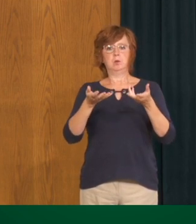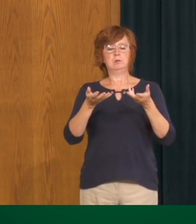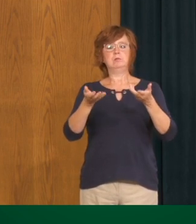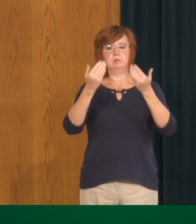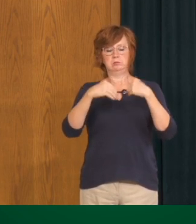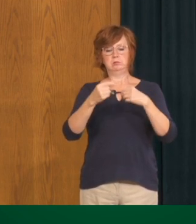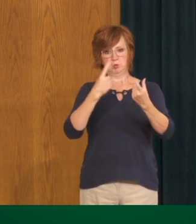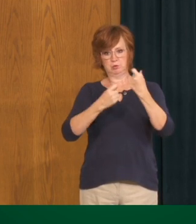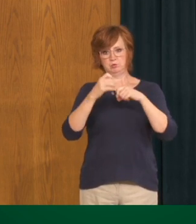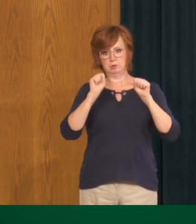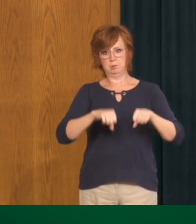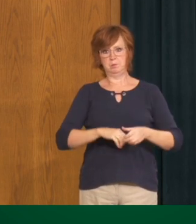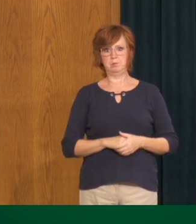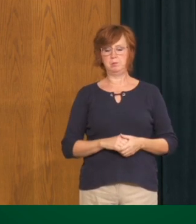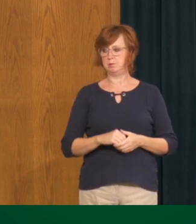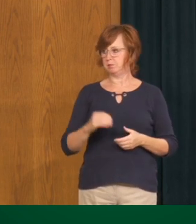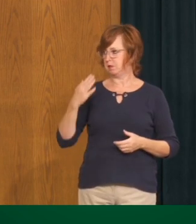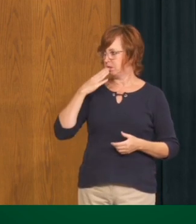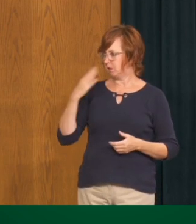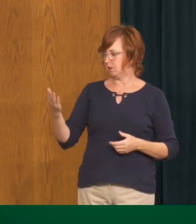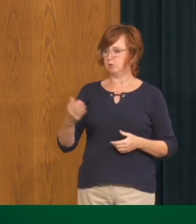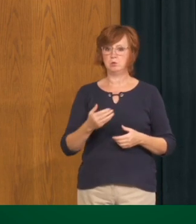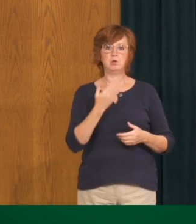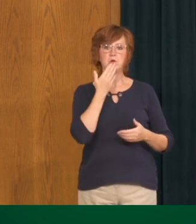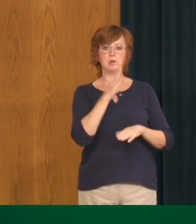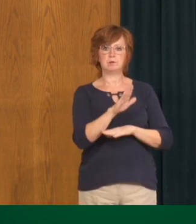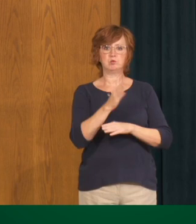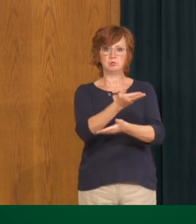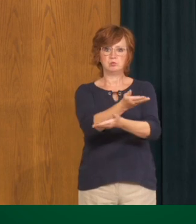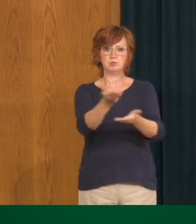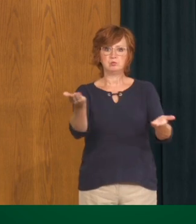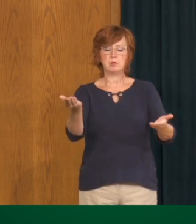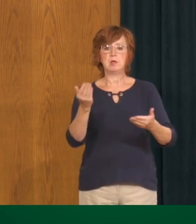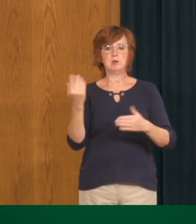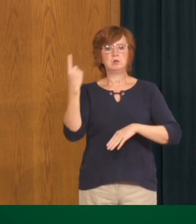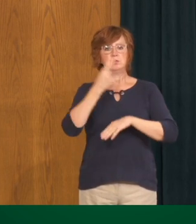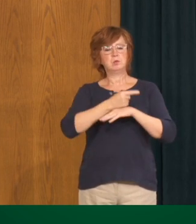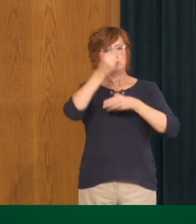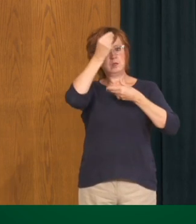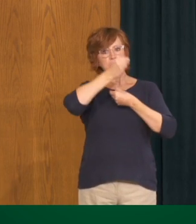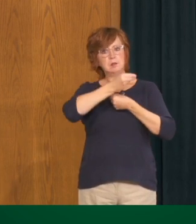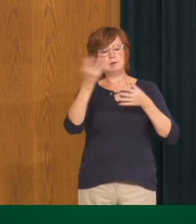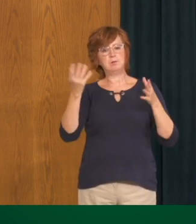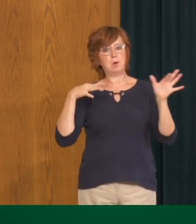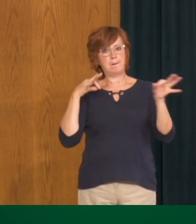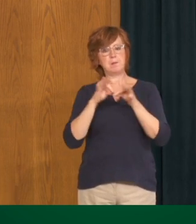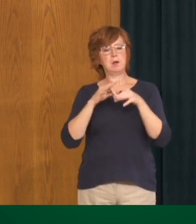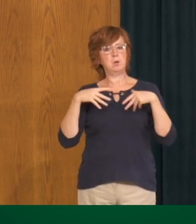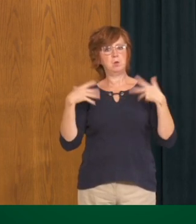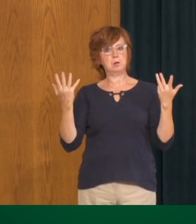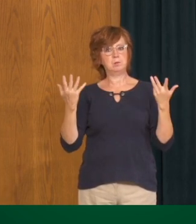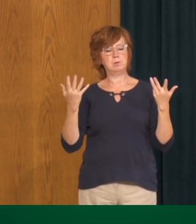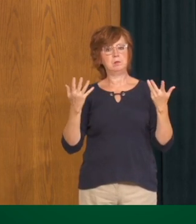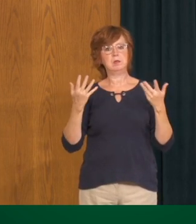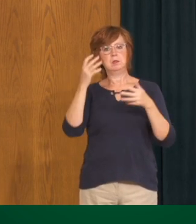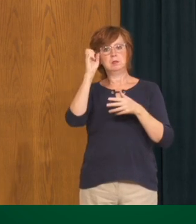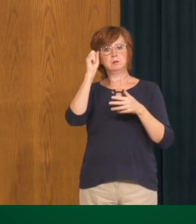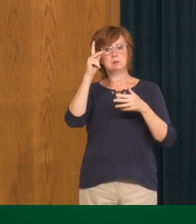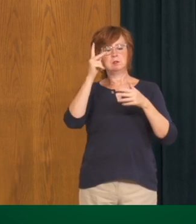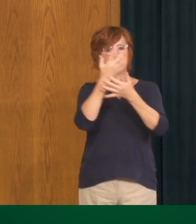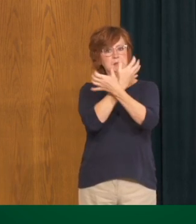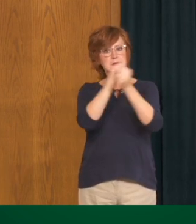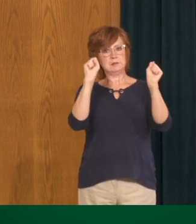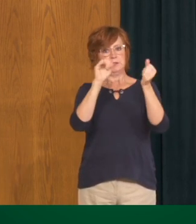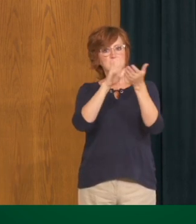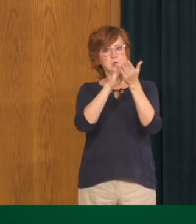questions. Well, thanks very much, and good afternoon, everyone. Today, I'd like to provide you with an update on the status of Saskatchewan's